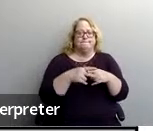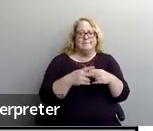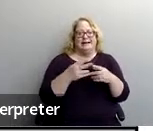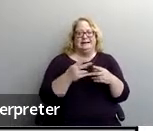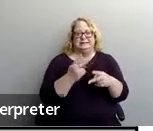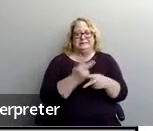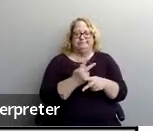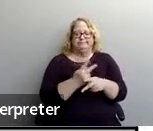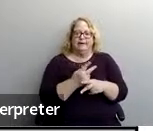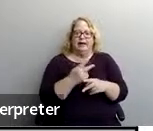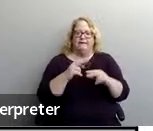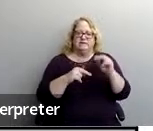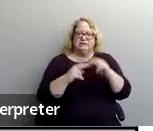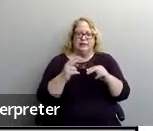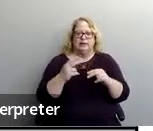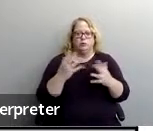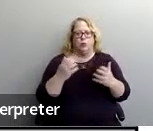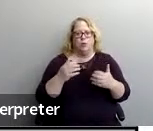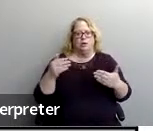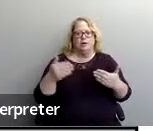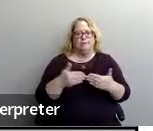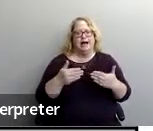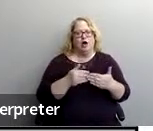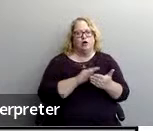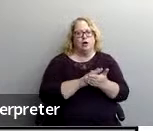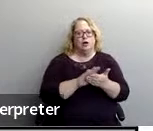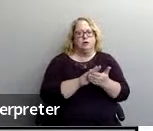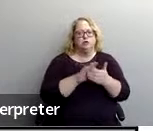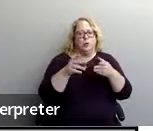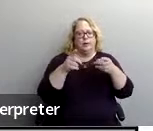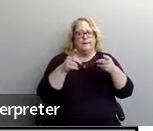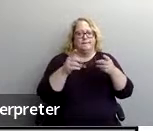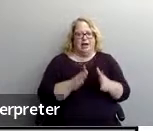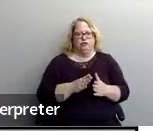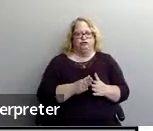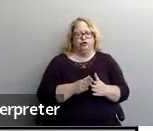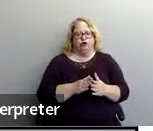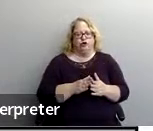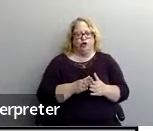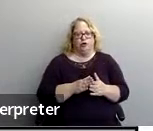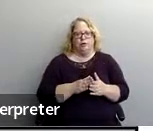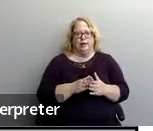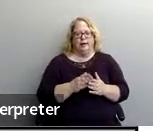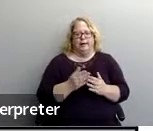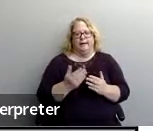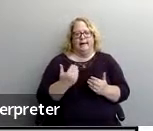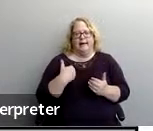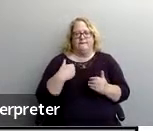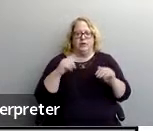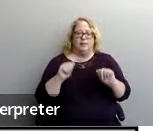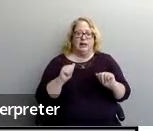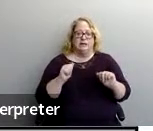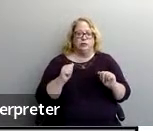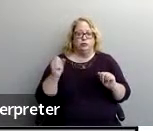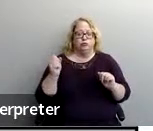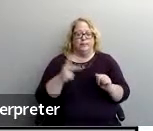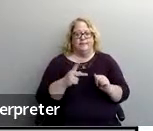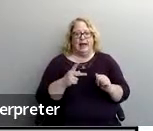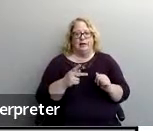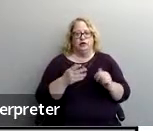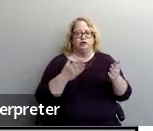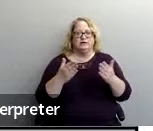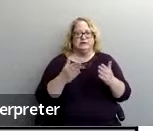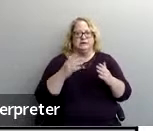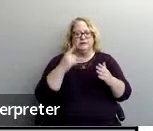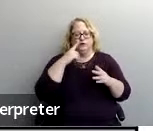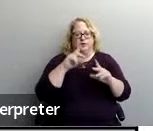we are looking at bringing on board a custodial manager and exploring the capacity at one point to bring back in custodial services